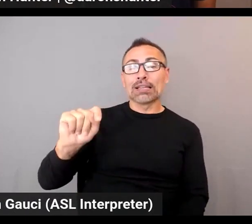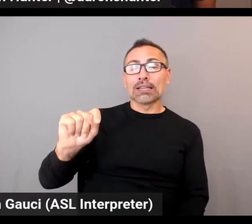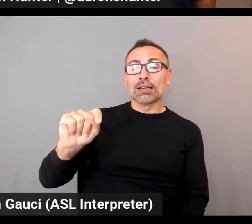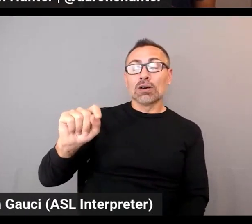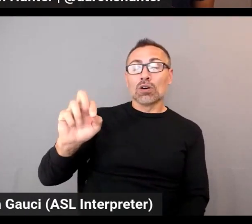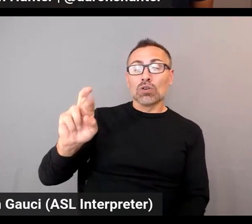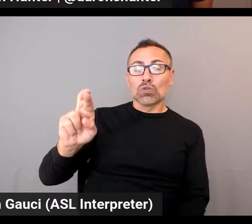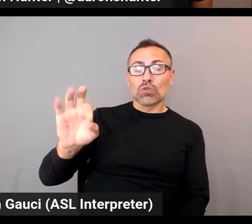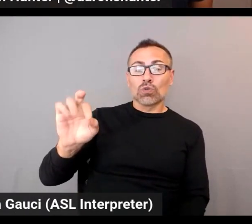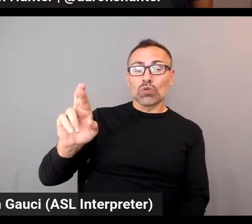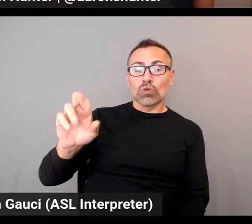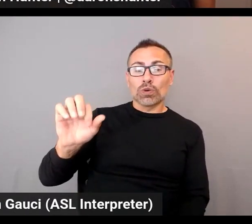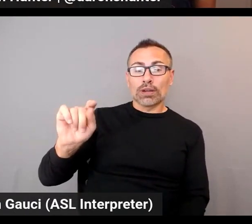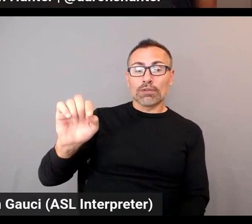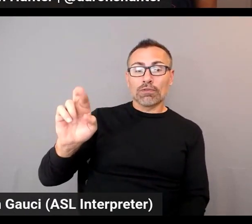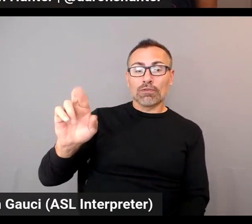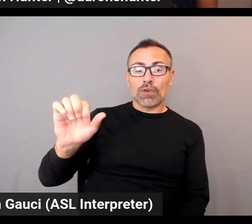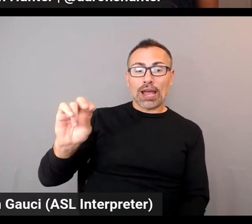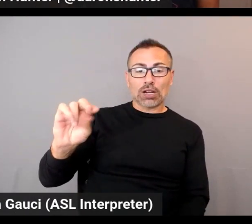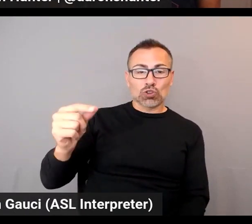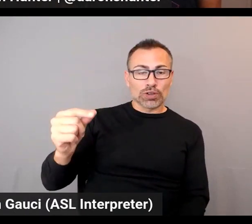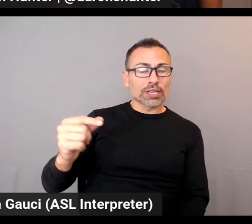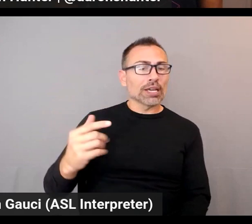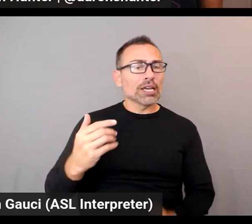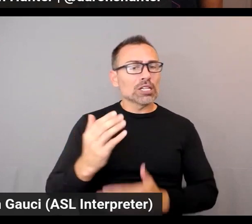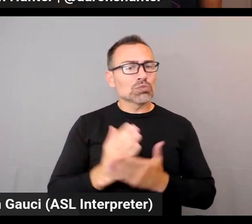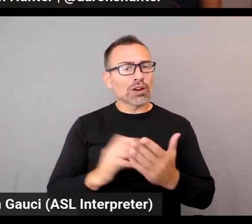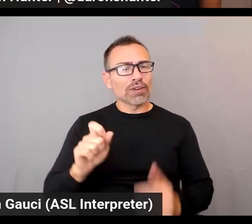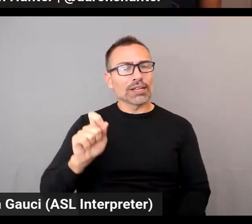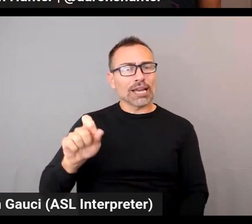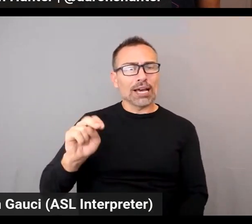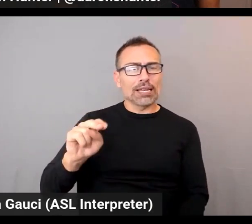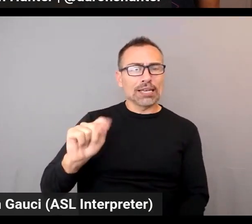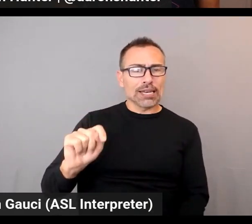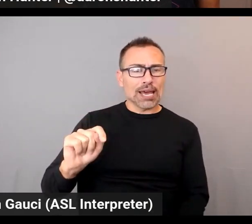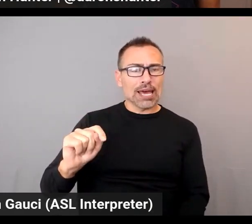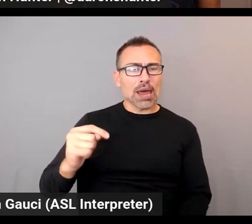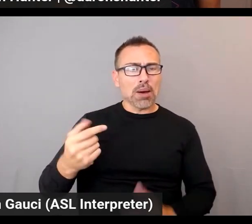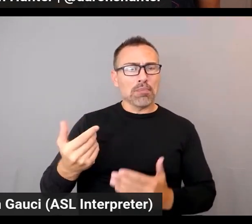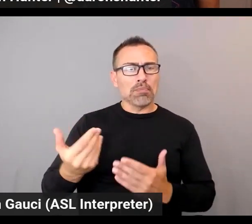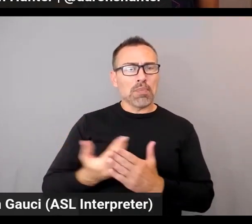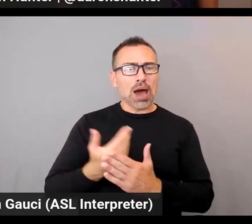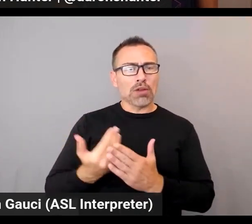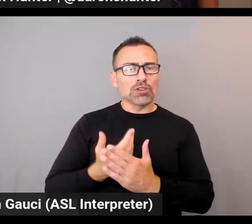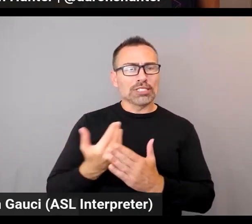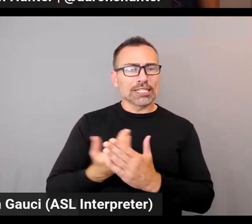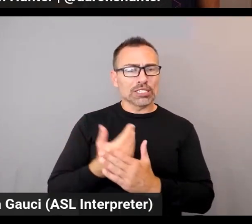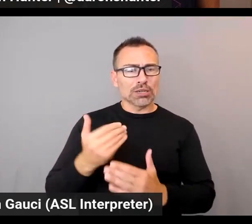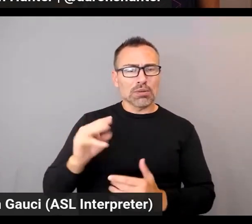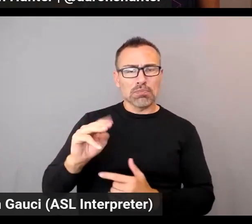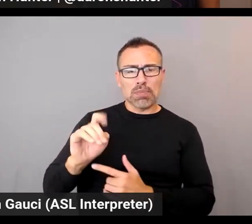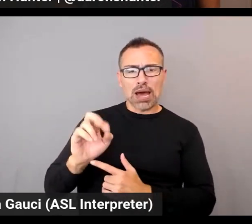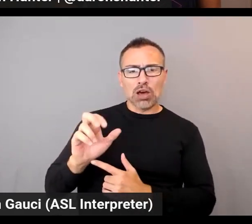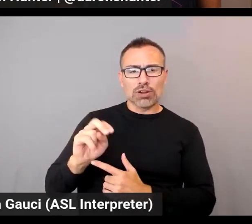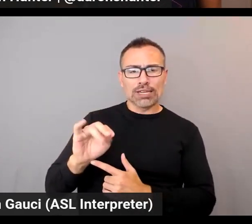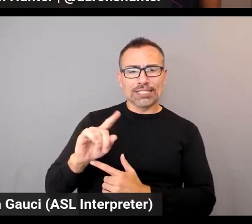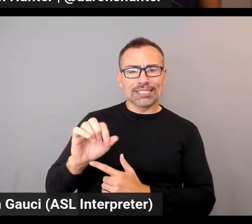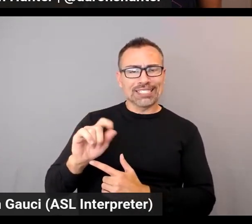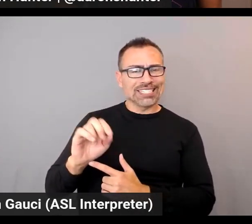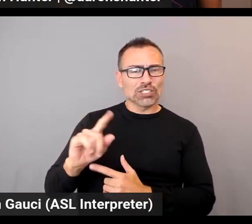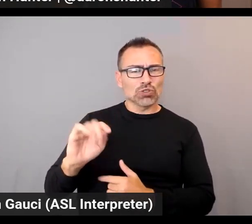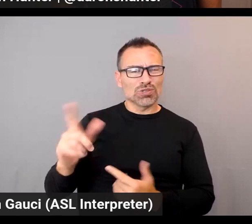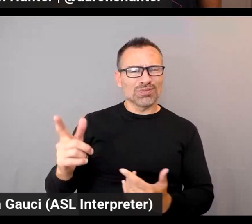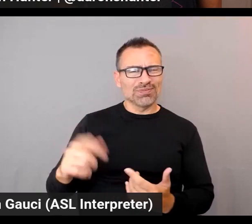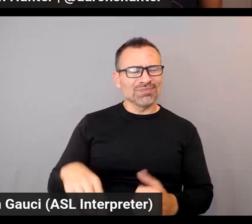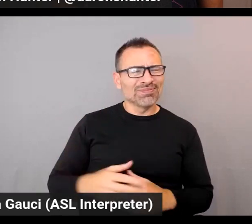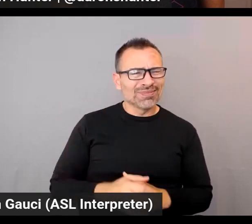set of .NET modernization tools, right? But a lot of people probably aren't familiar. What is .NET modernization,